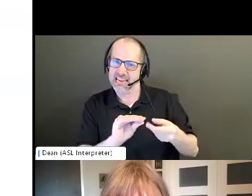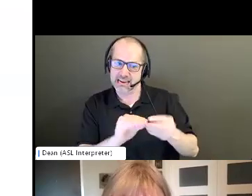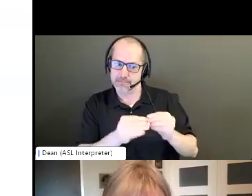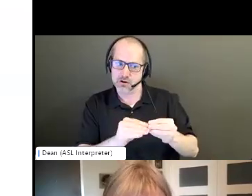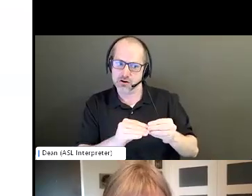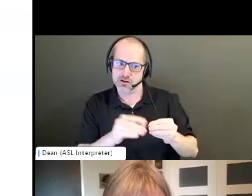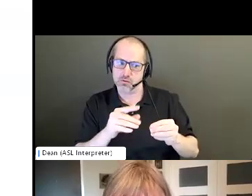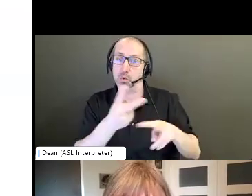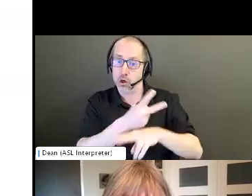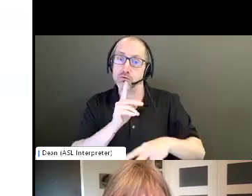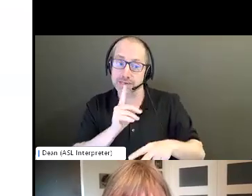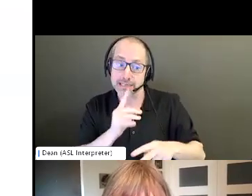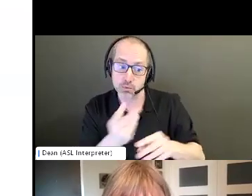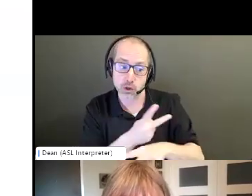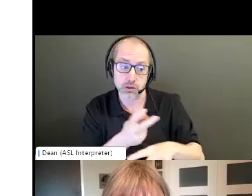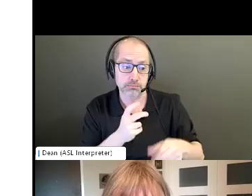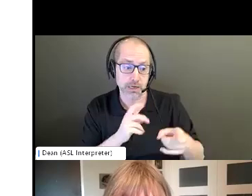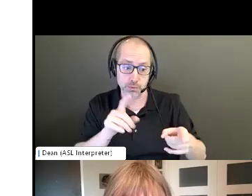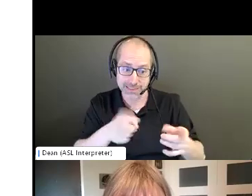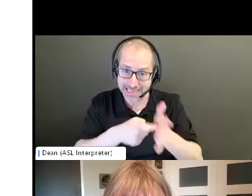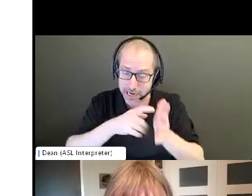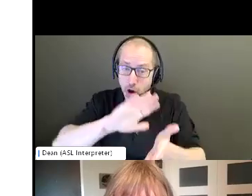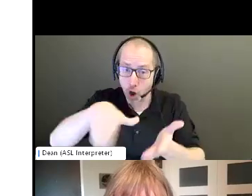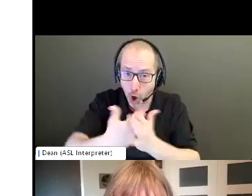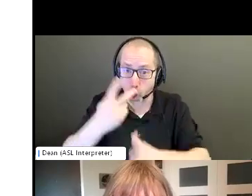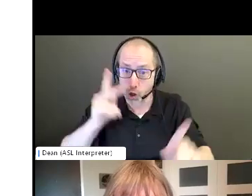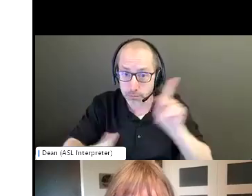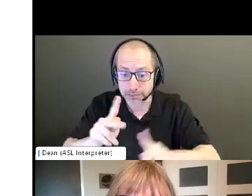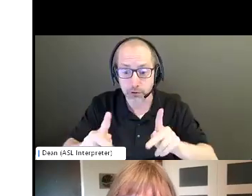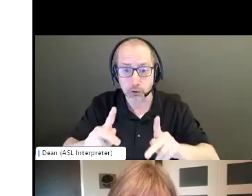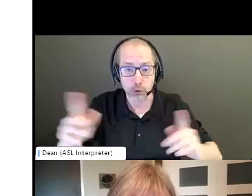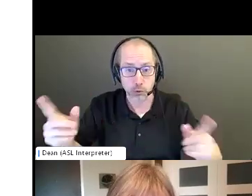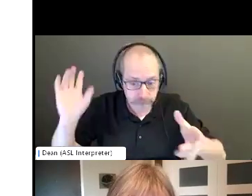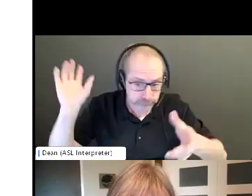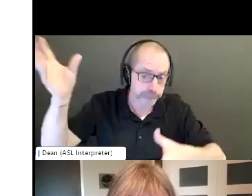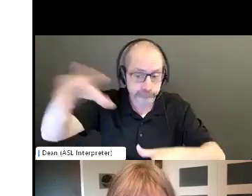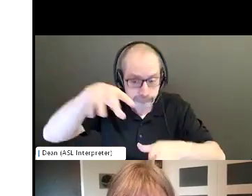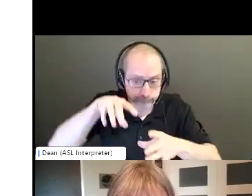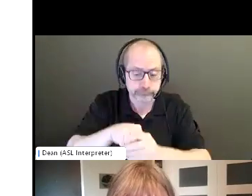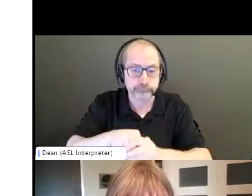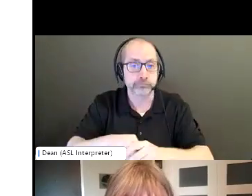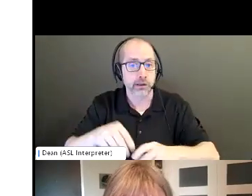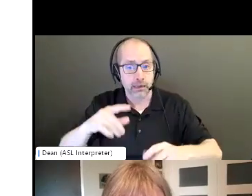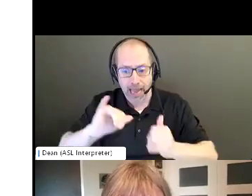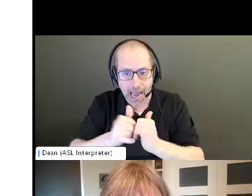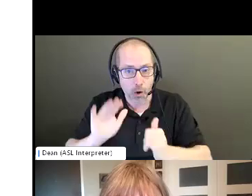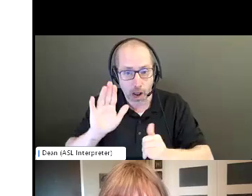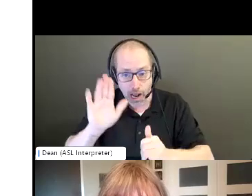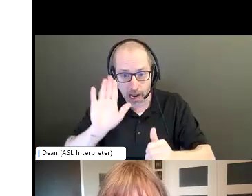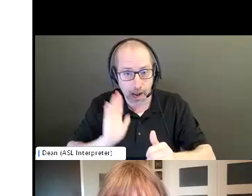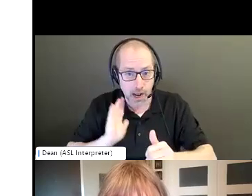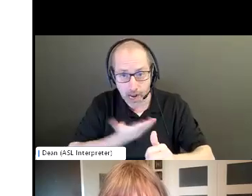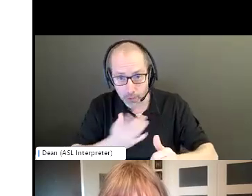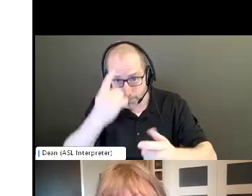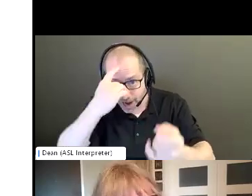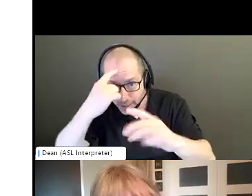all hands on deck and strategic thinking about how can we put our good minds and our resources together